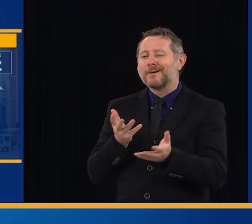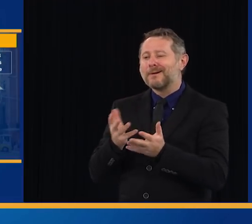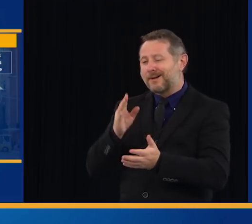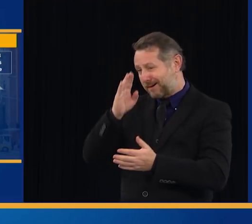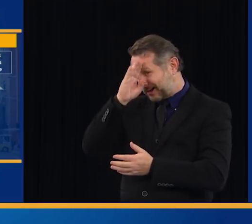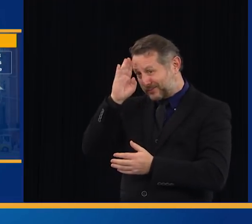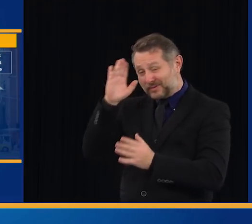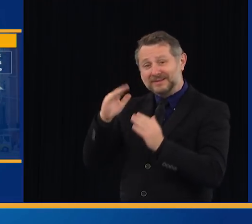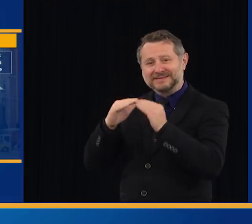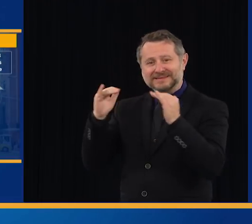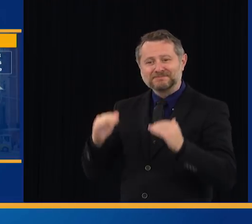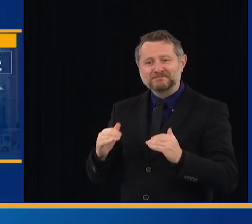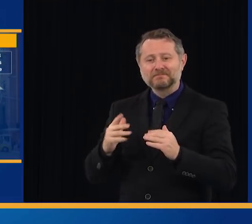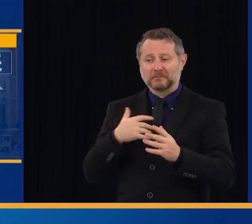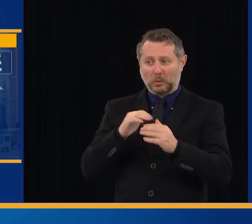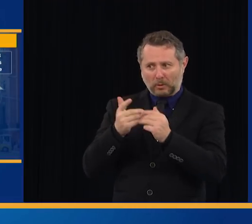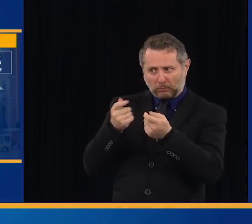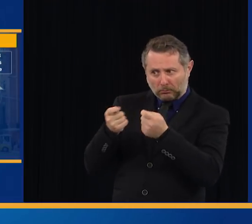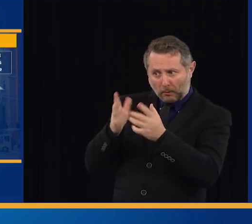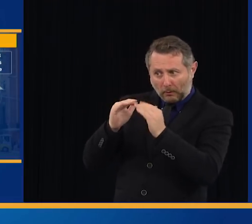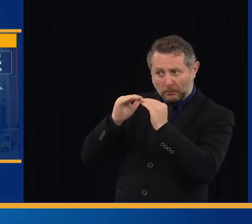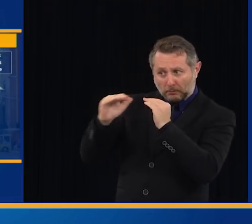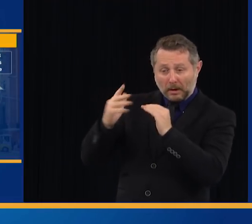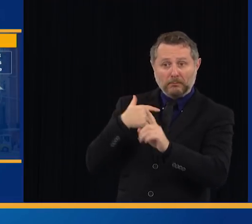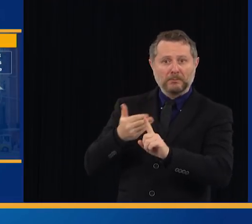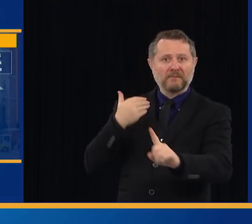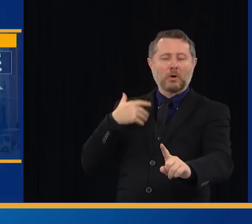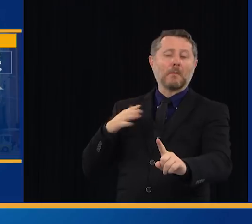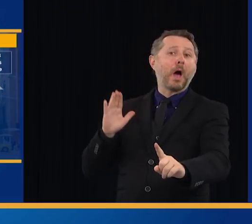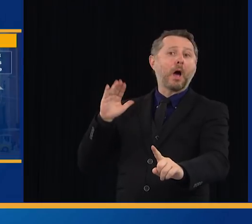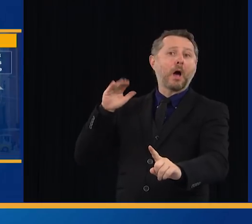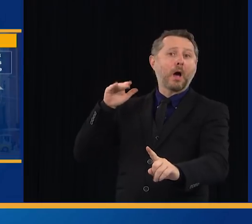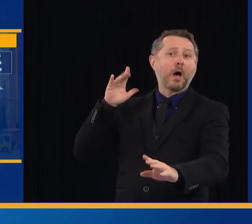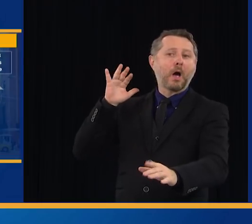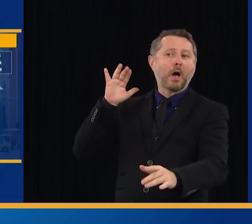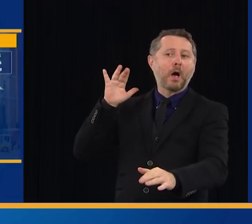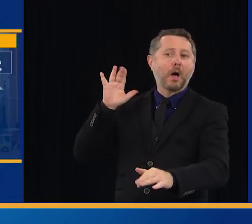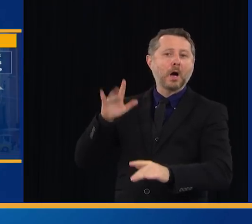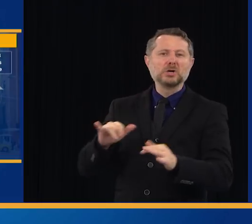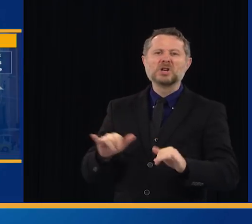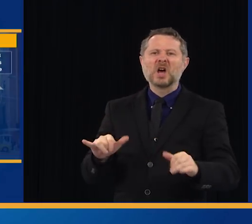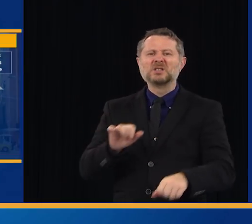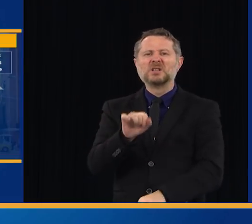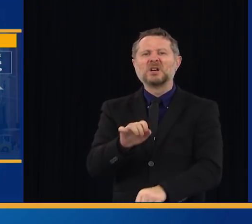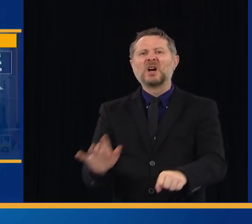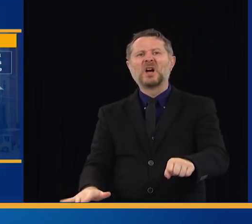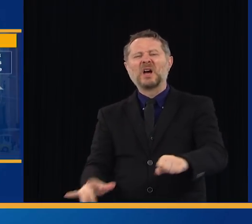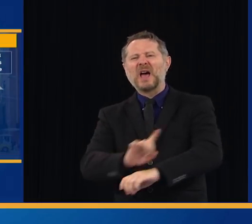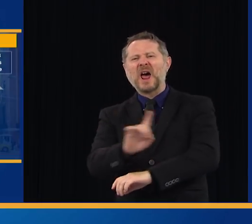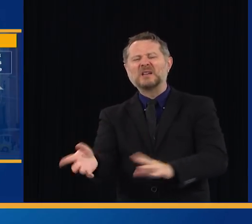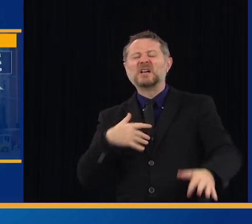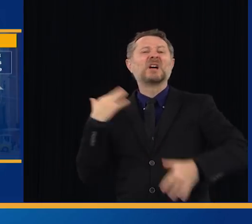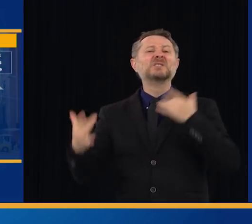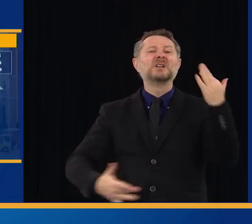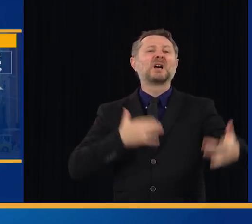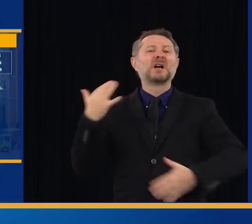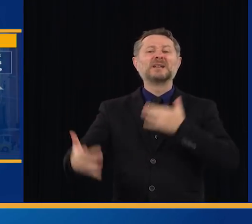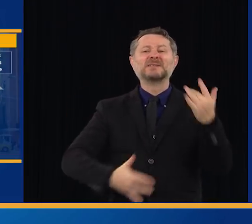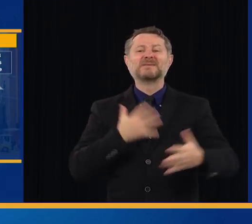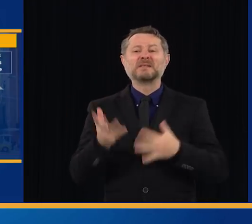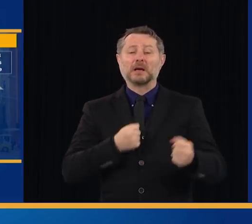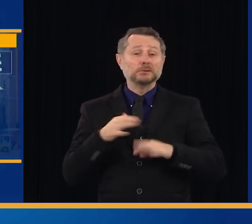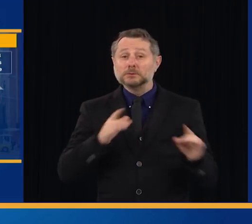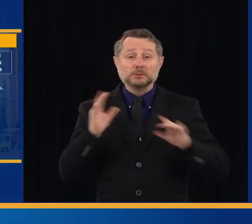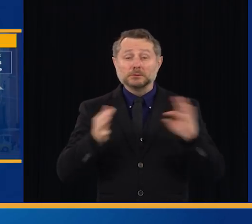had on overdrive for many, many weeks, and we had increased the capacity,